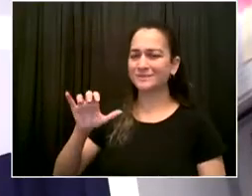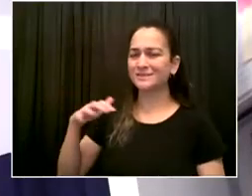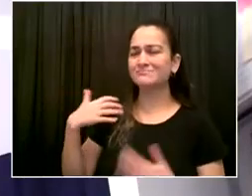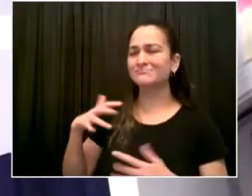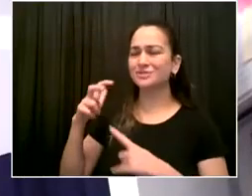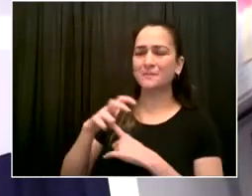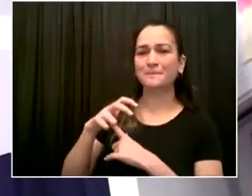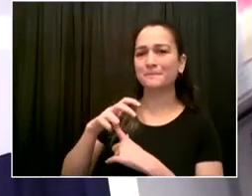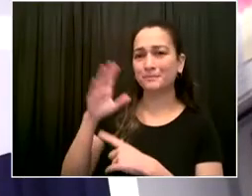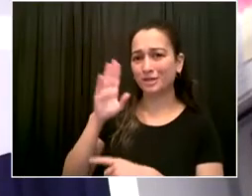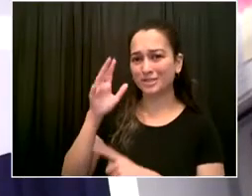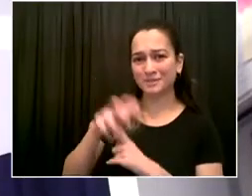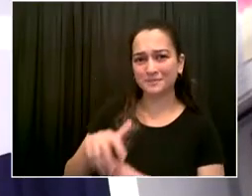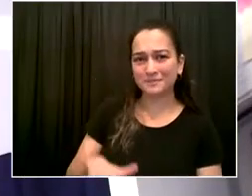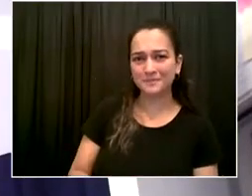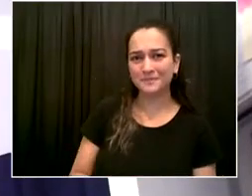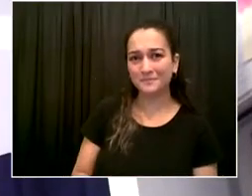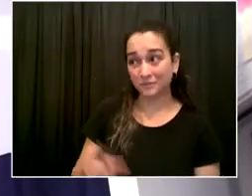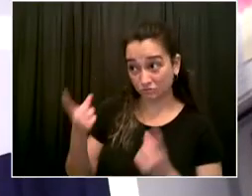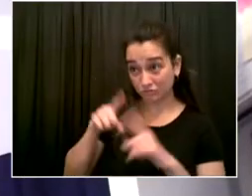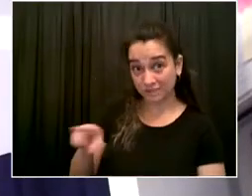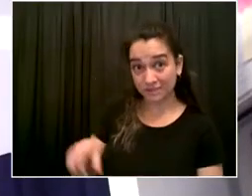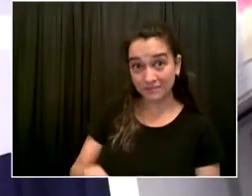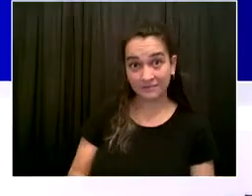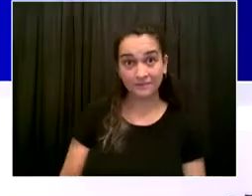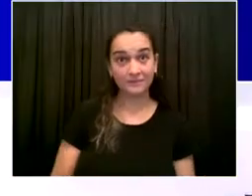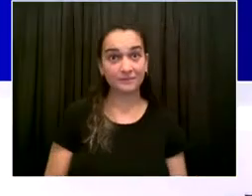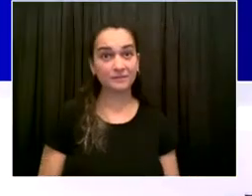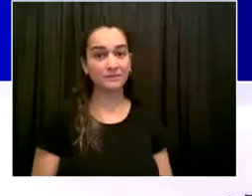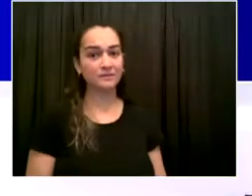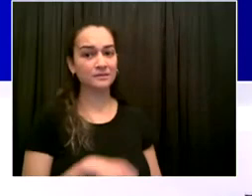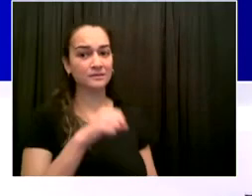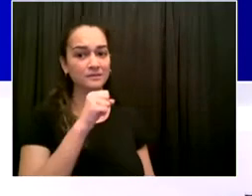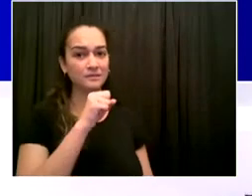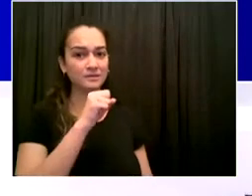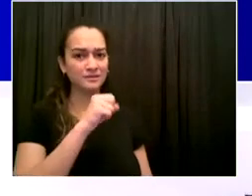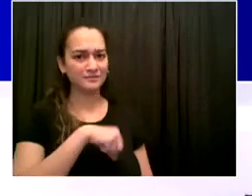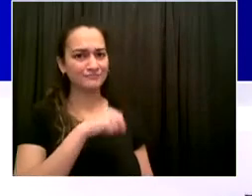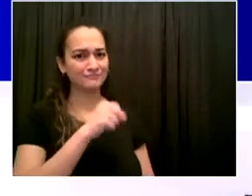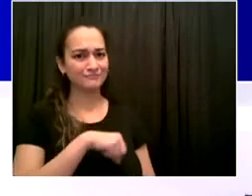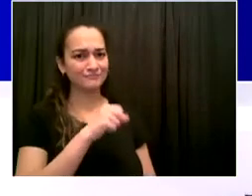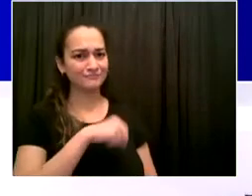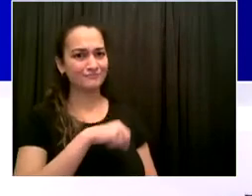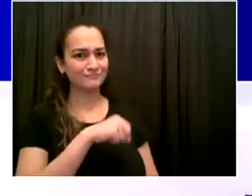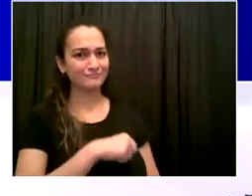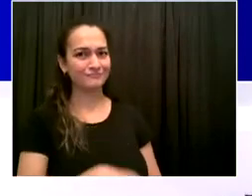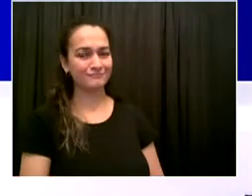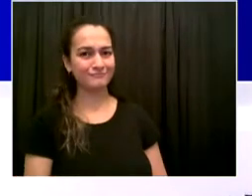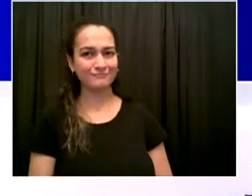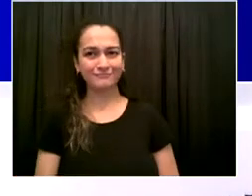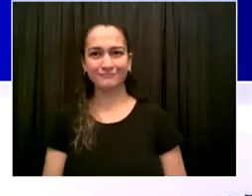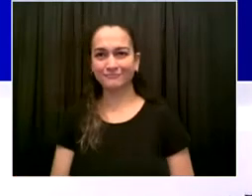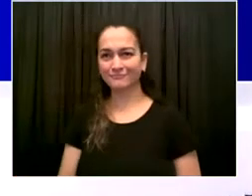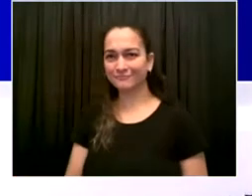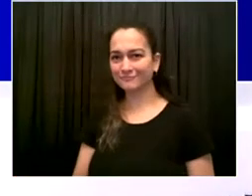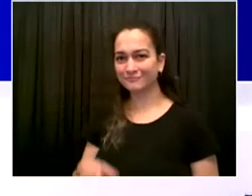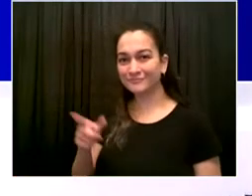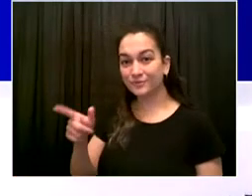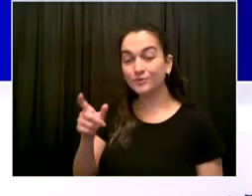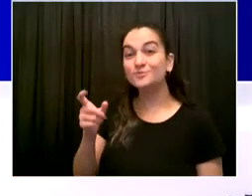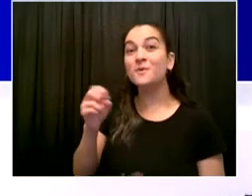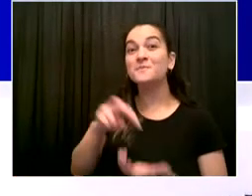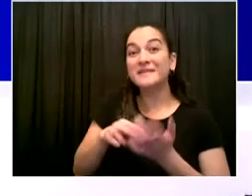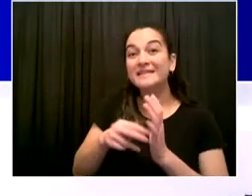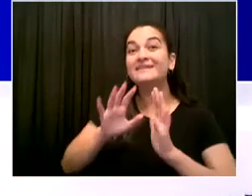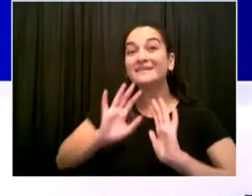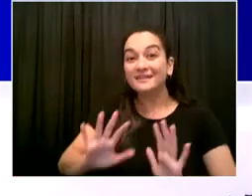Yeah, absolutely. Absolutely. I can't thank you enough. Listen, your presence, people are so excited that you're going to be there tomorrow night,